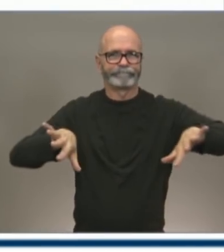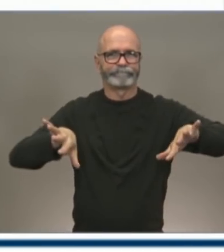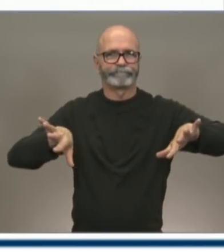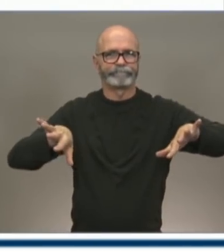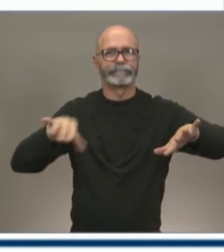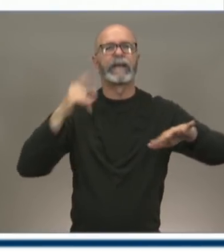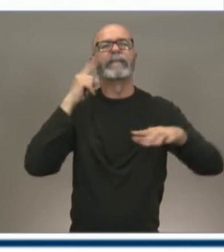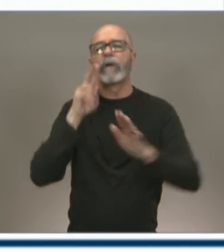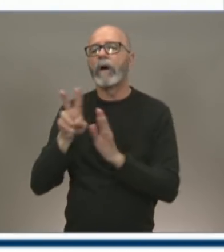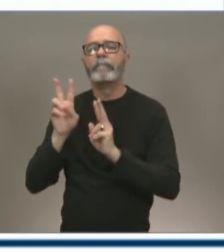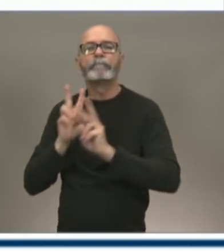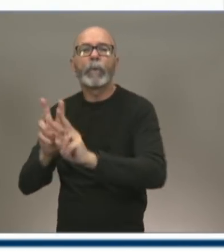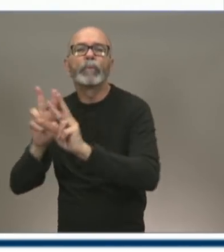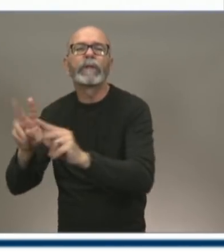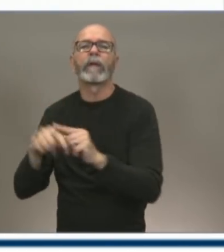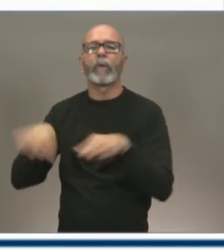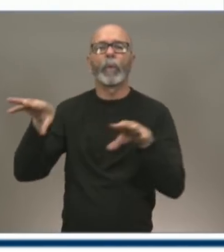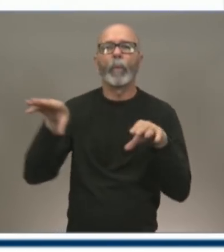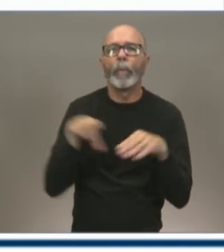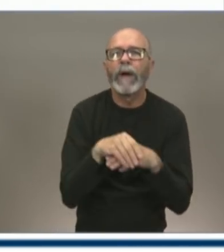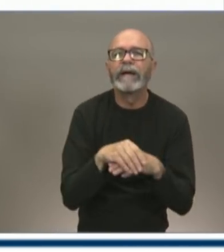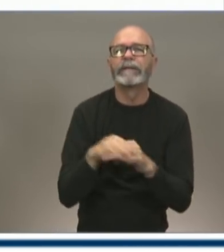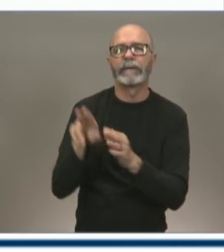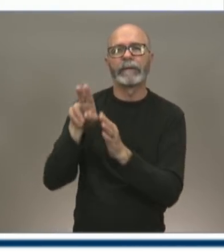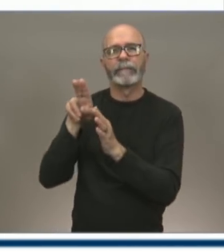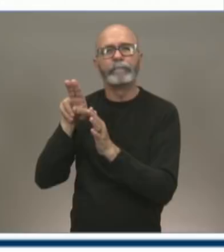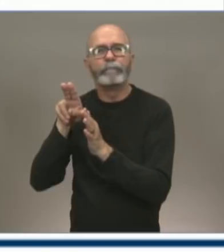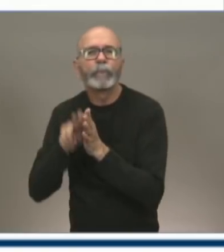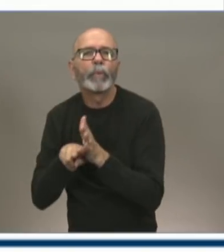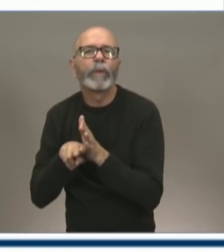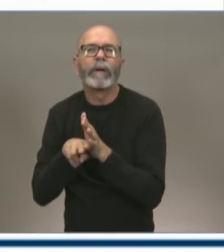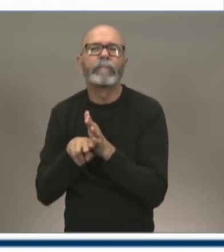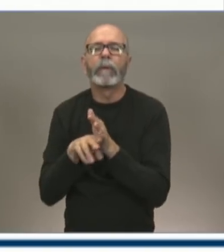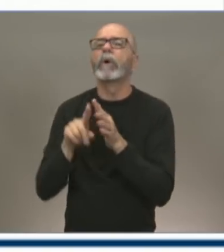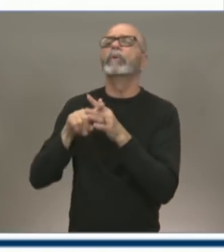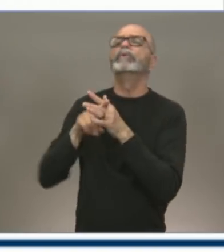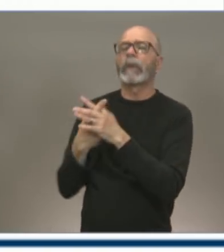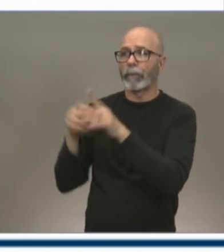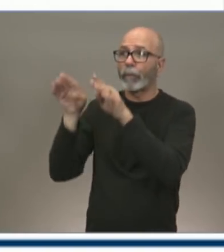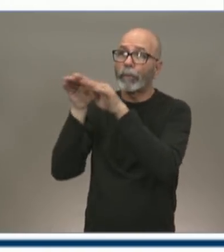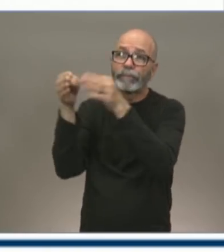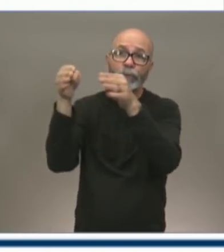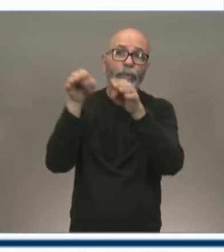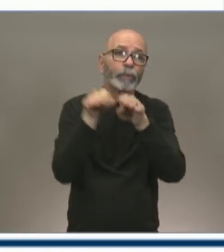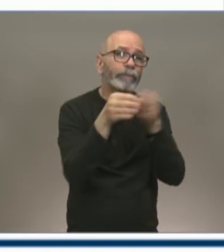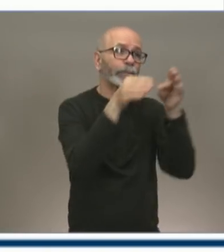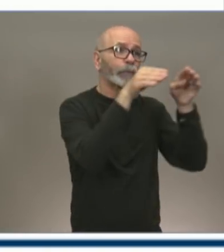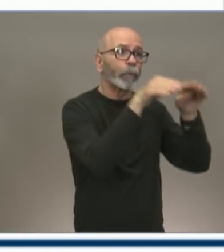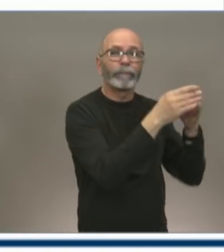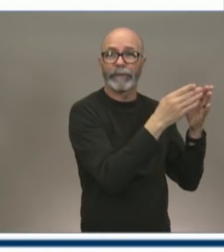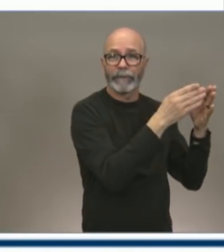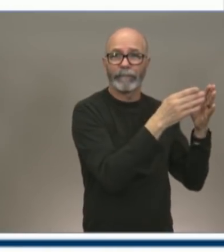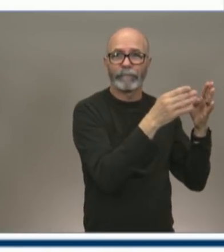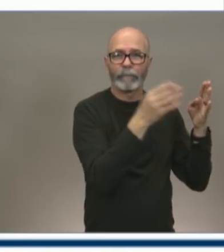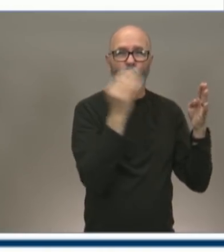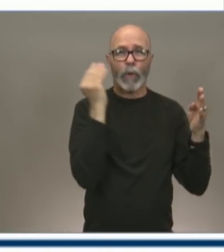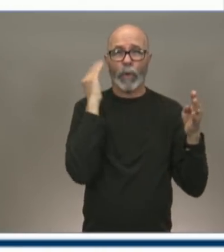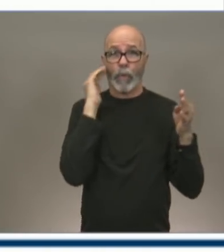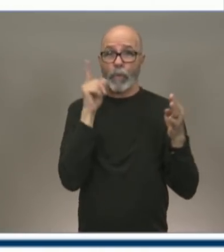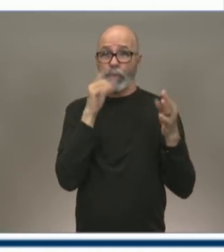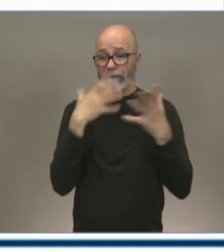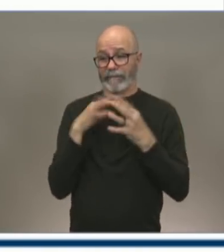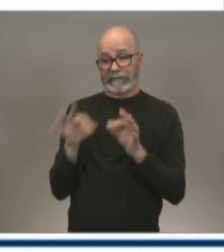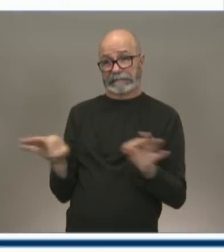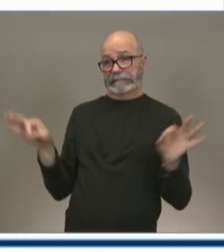slowly, carefully opening up the types of gatherings. We started knowing the importance of both for physical and mental